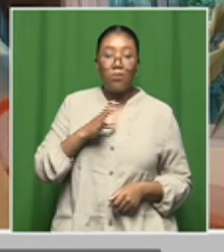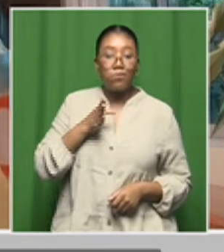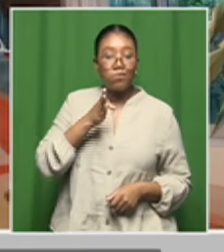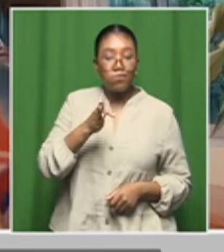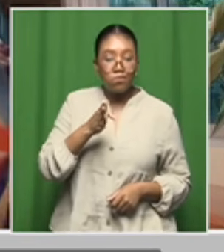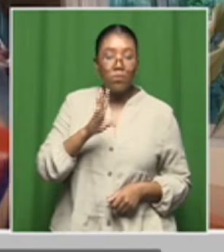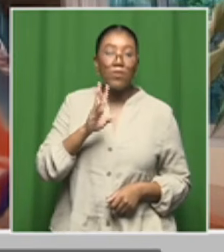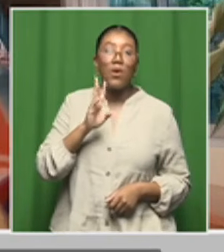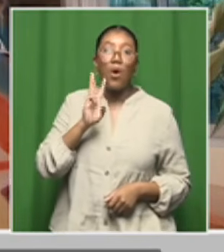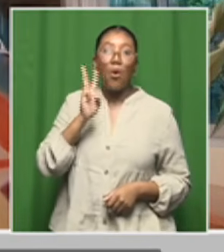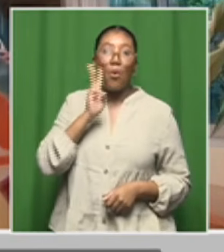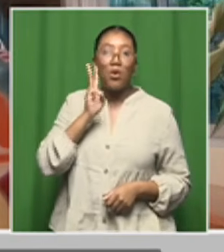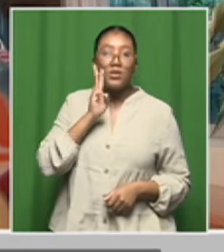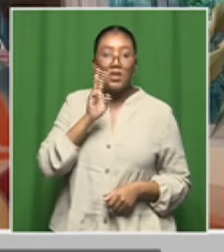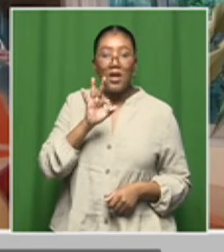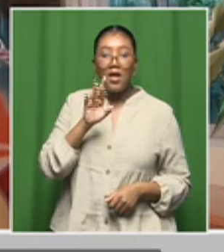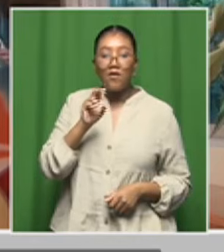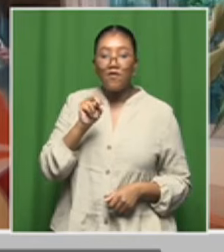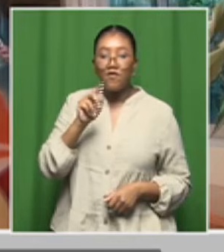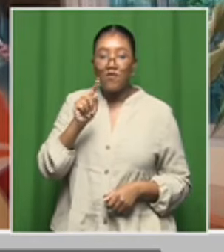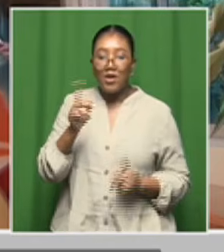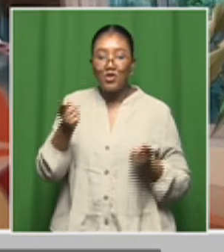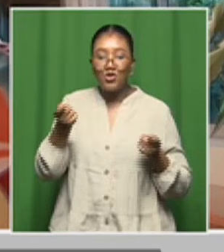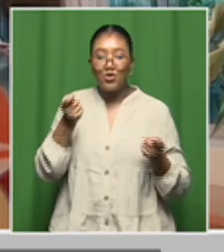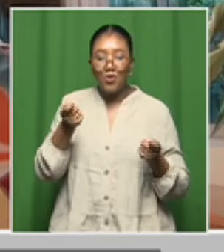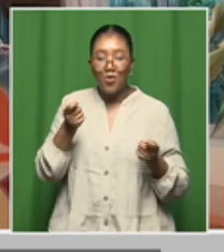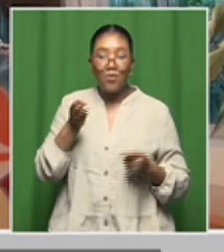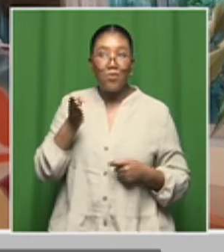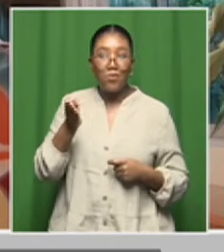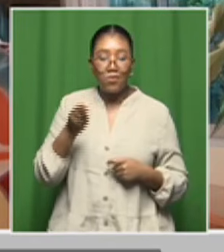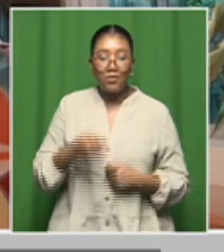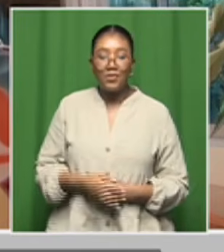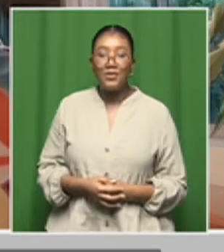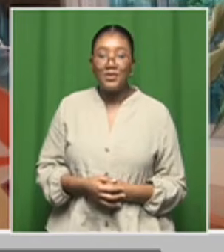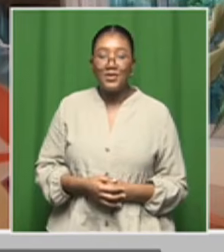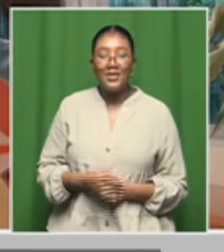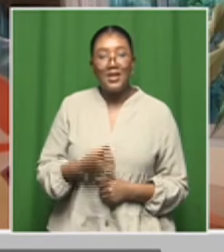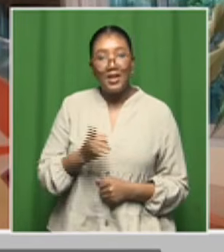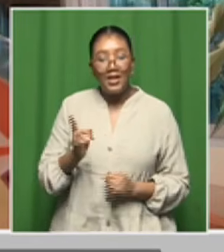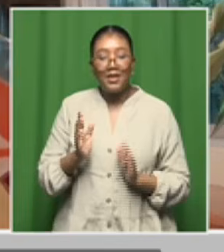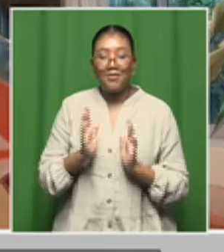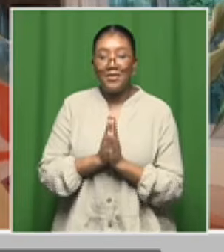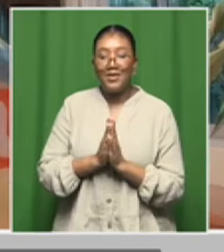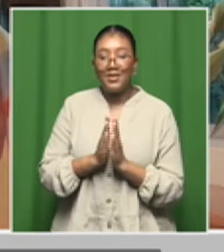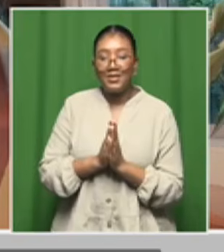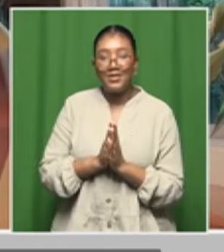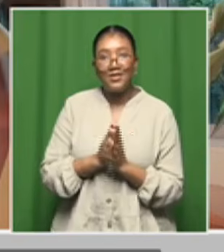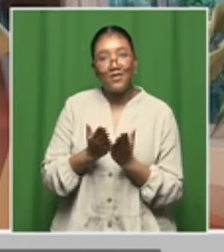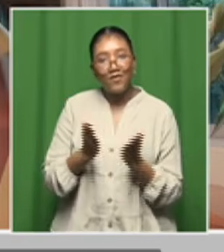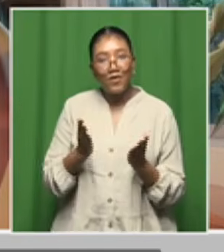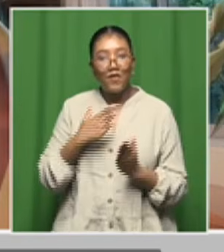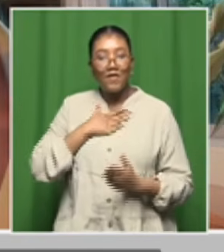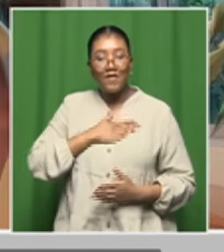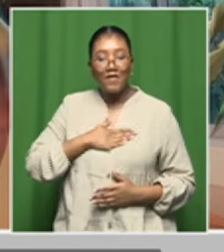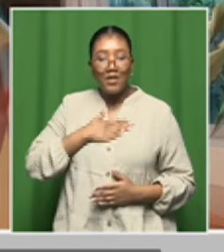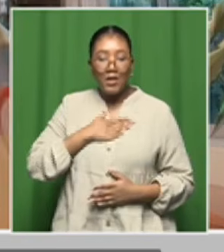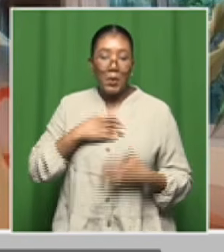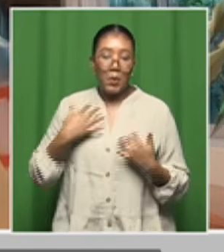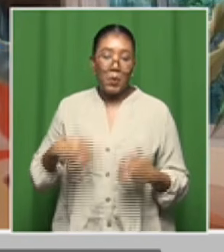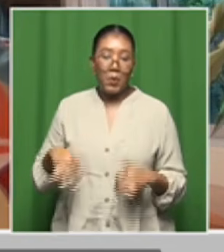store. And I'd also like to invite the viewers, if there's anyone who resonates with what we do, what our message